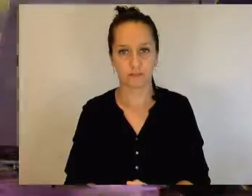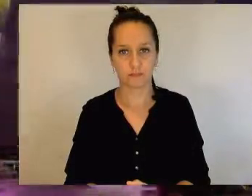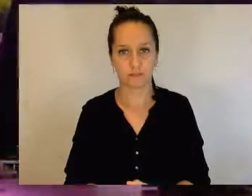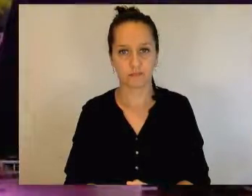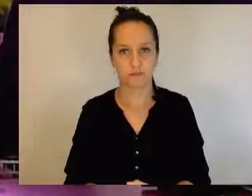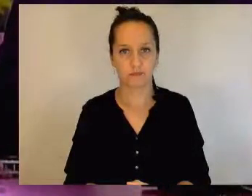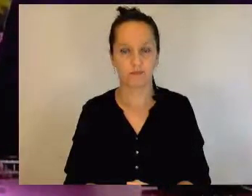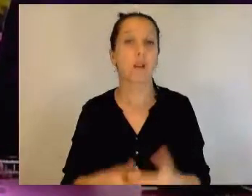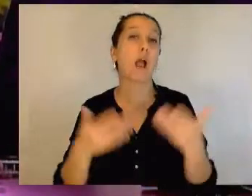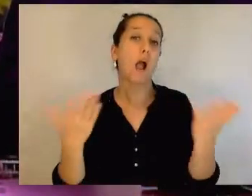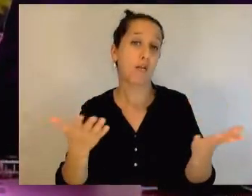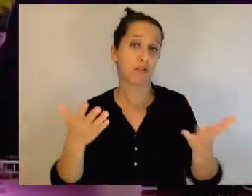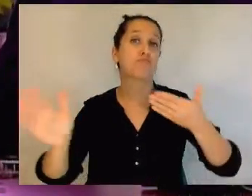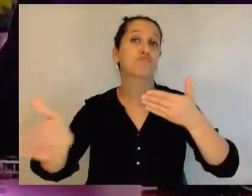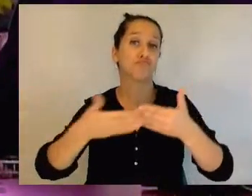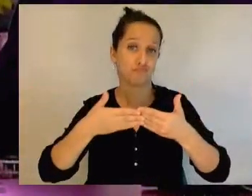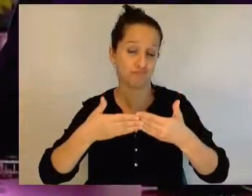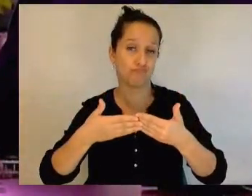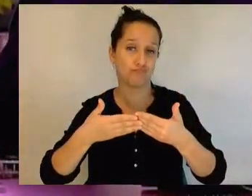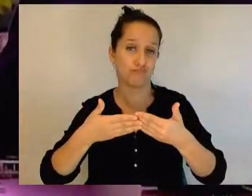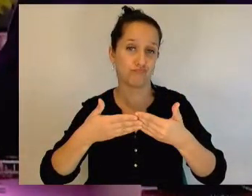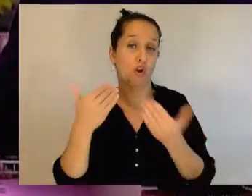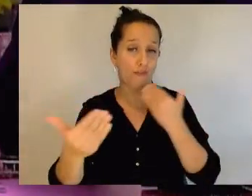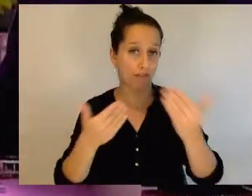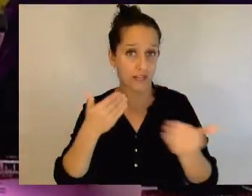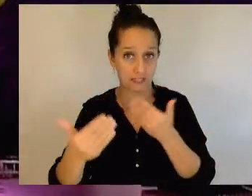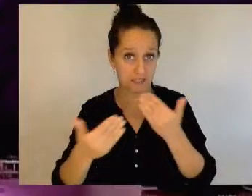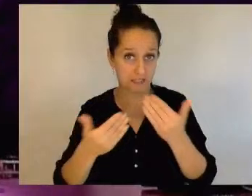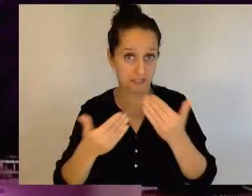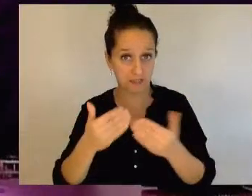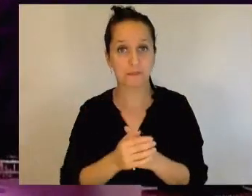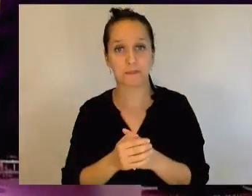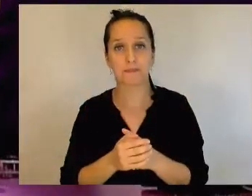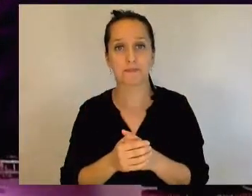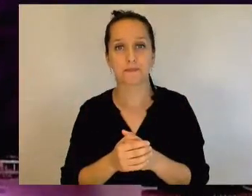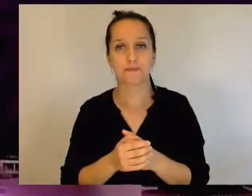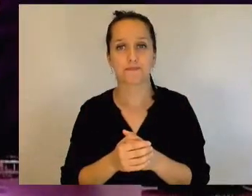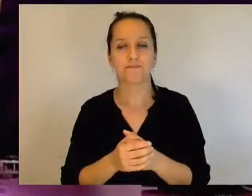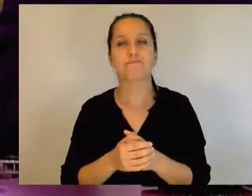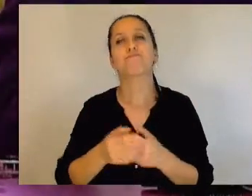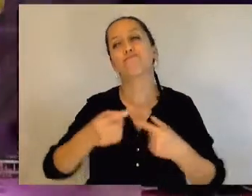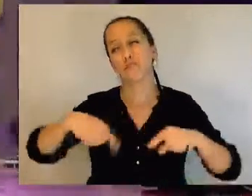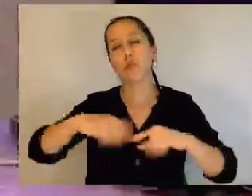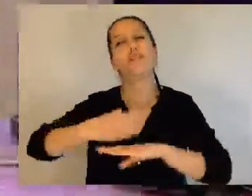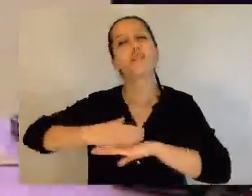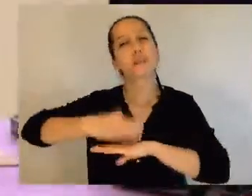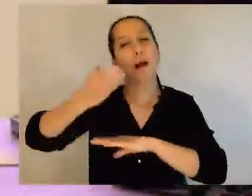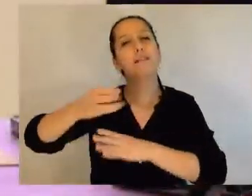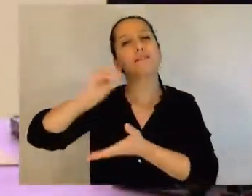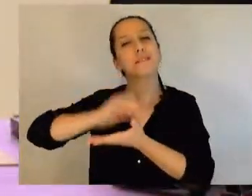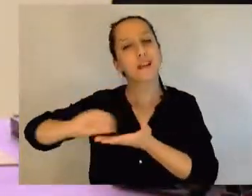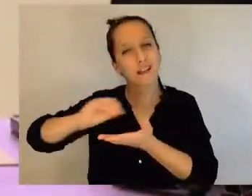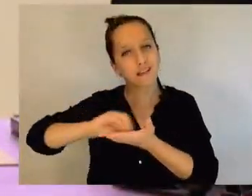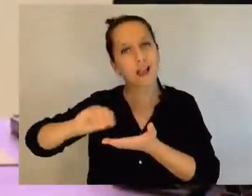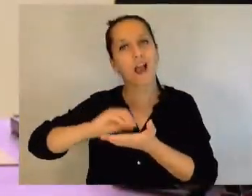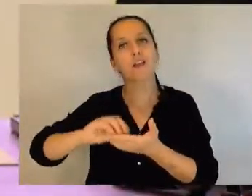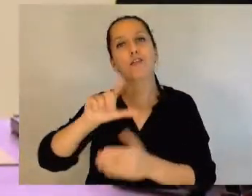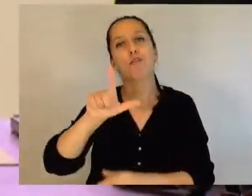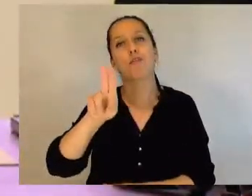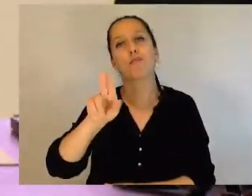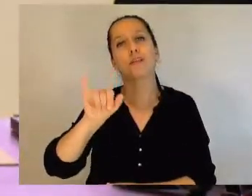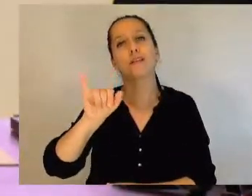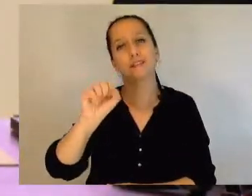So now we will proceed to the closing of the meeting on behalf